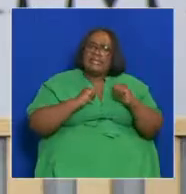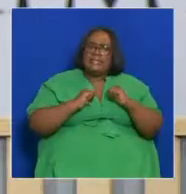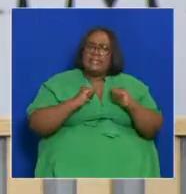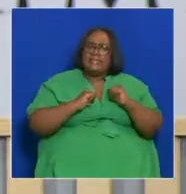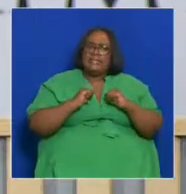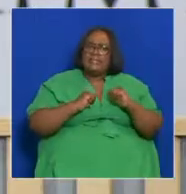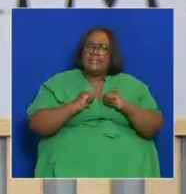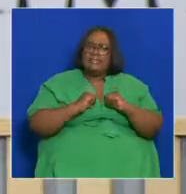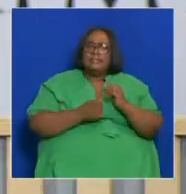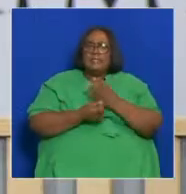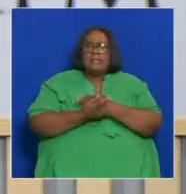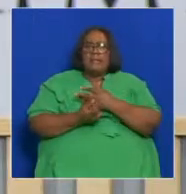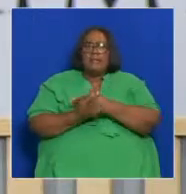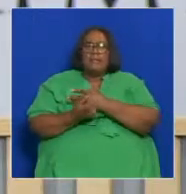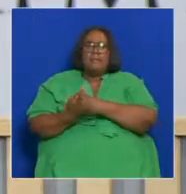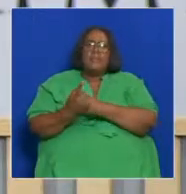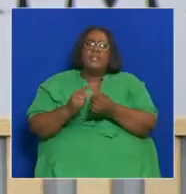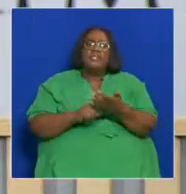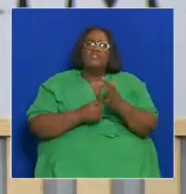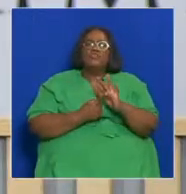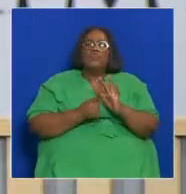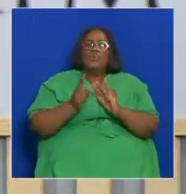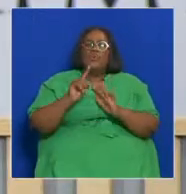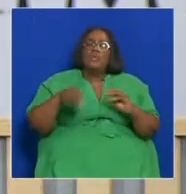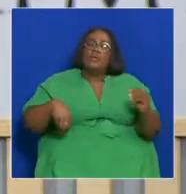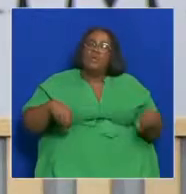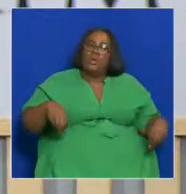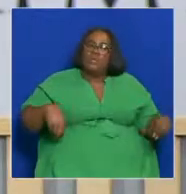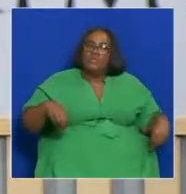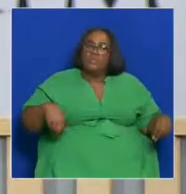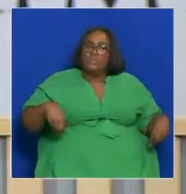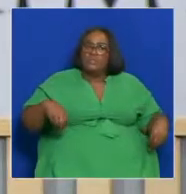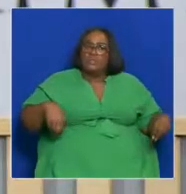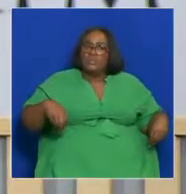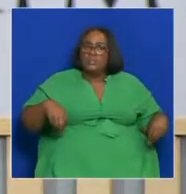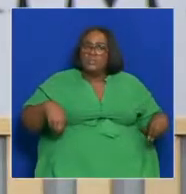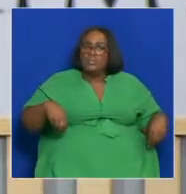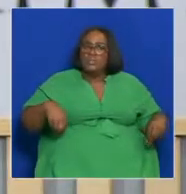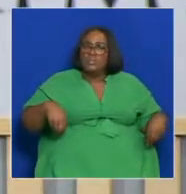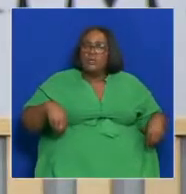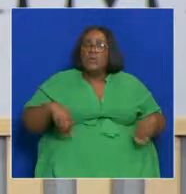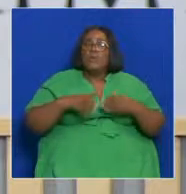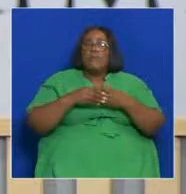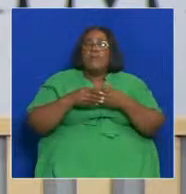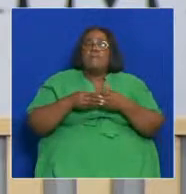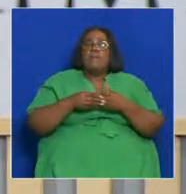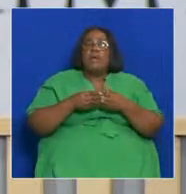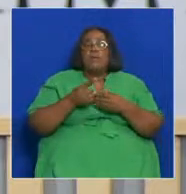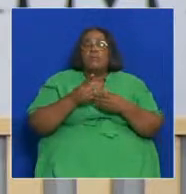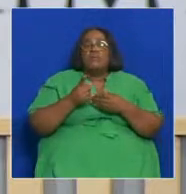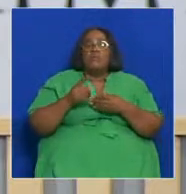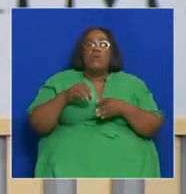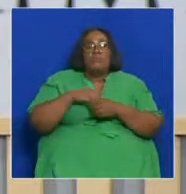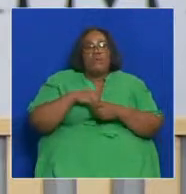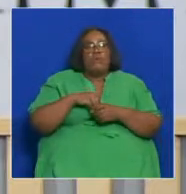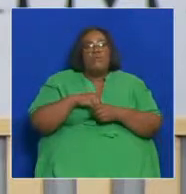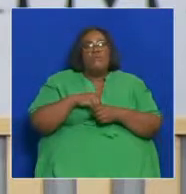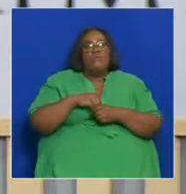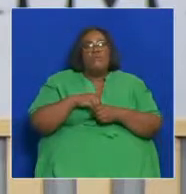showed corruption on the part of members who were involved in terms of